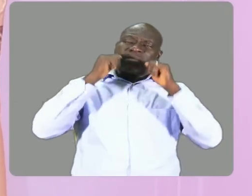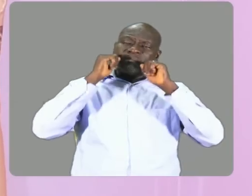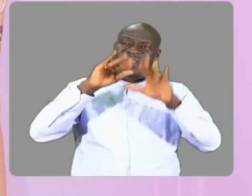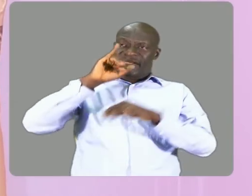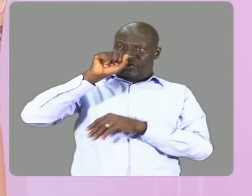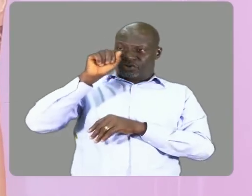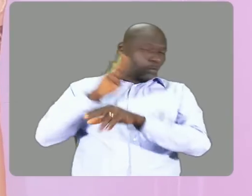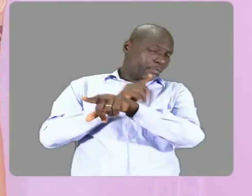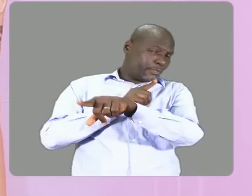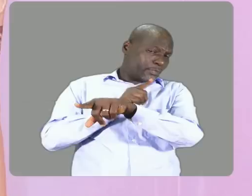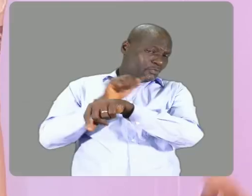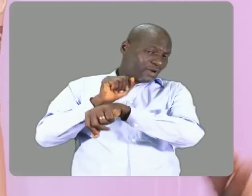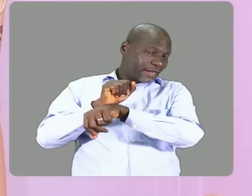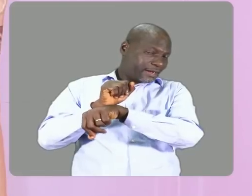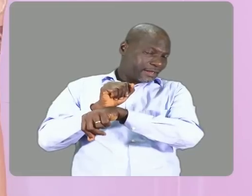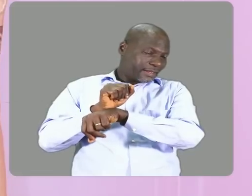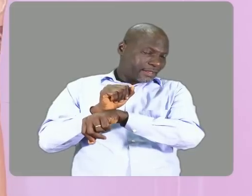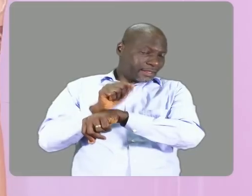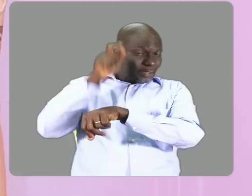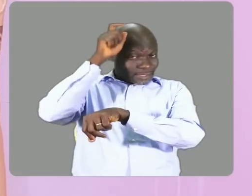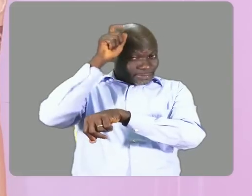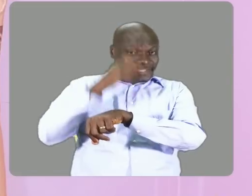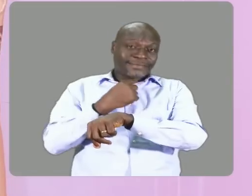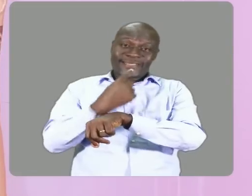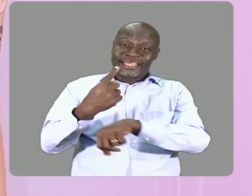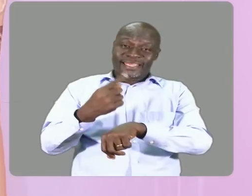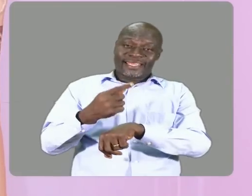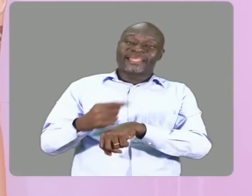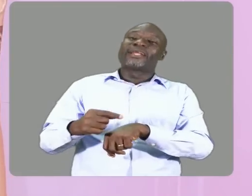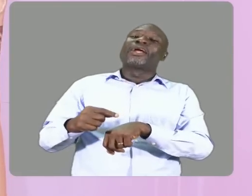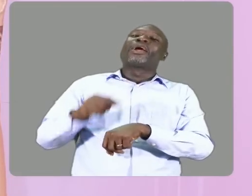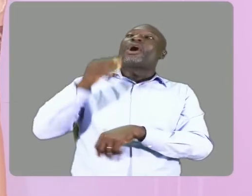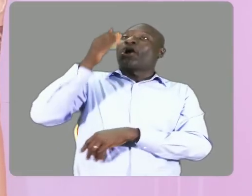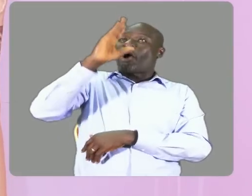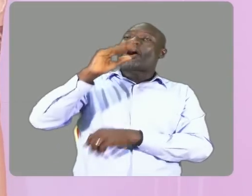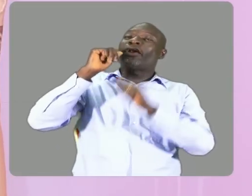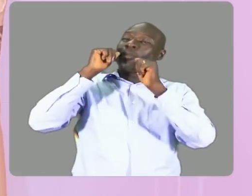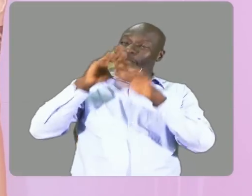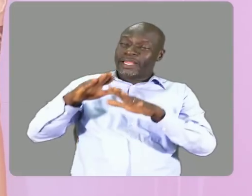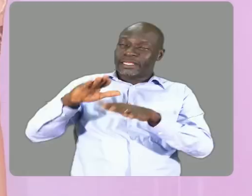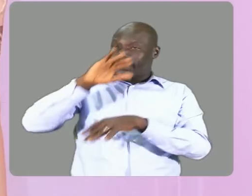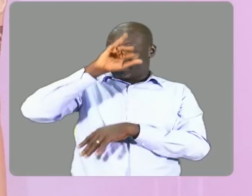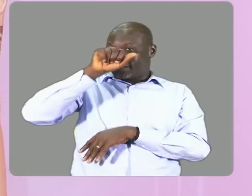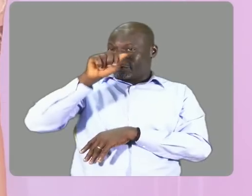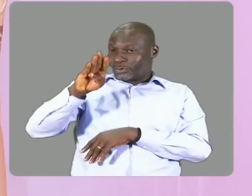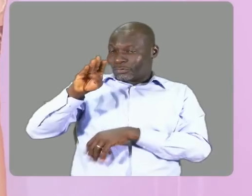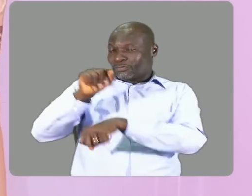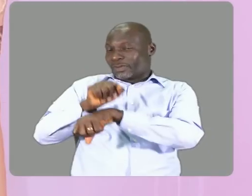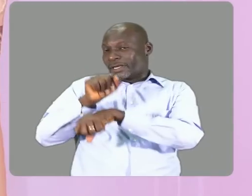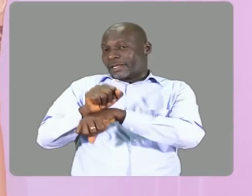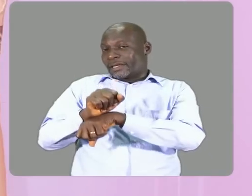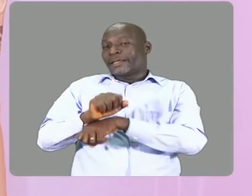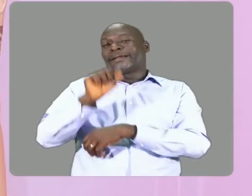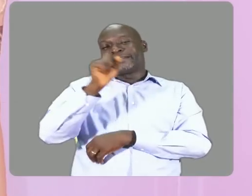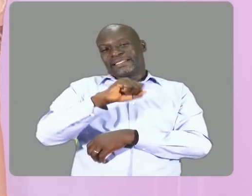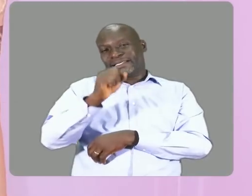hands o se nyame ashirak job le nsano adwuma so me dafo wuti amen